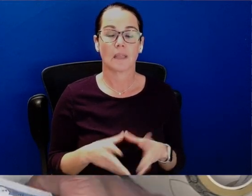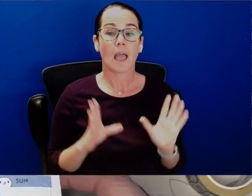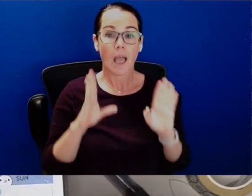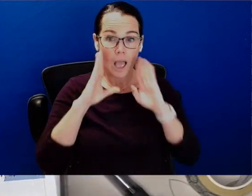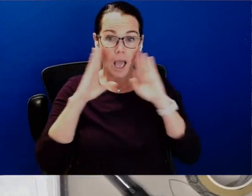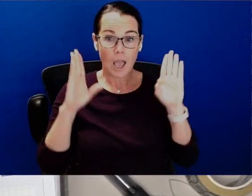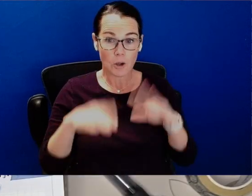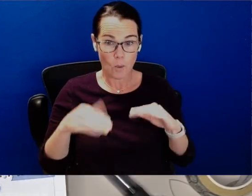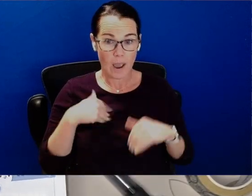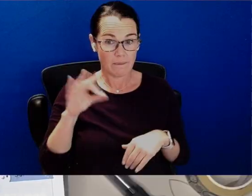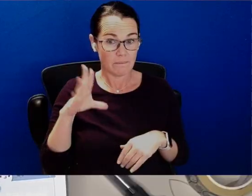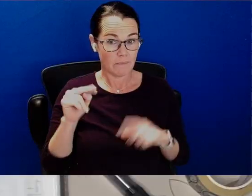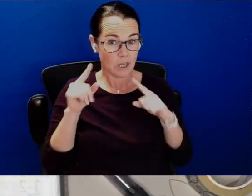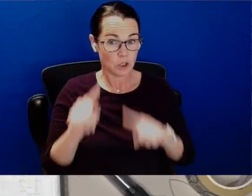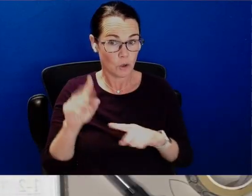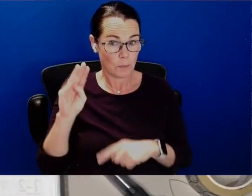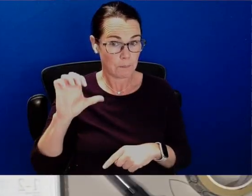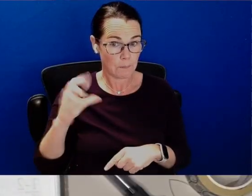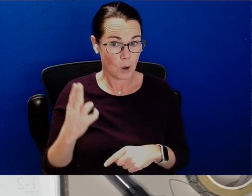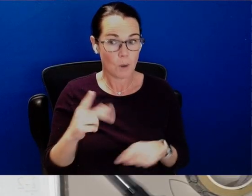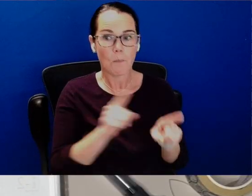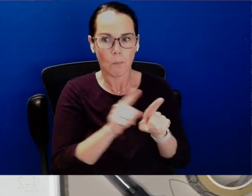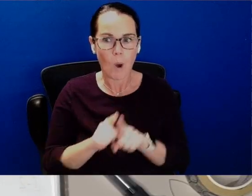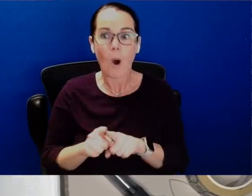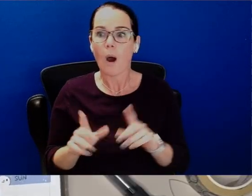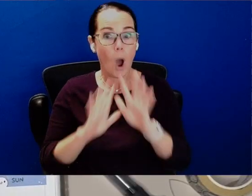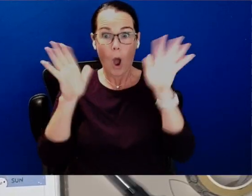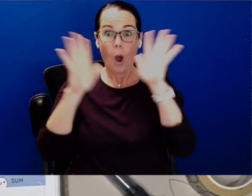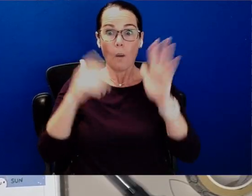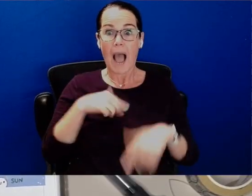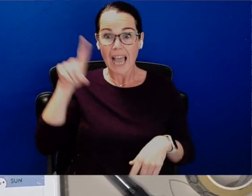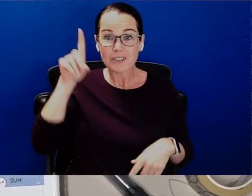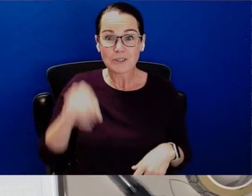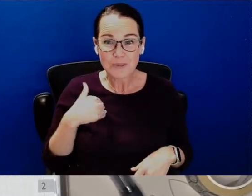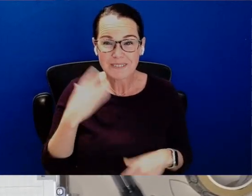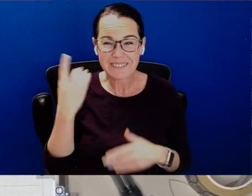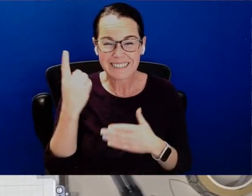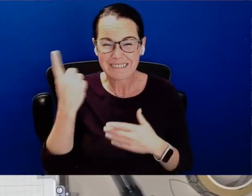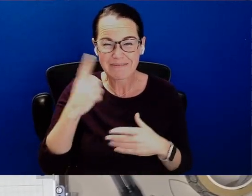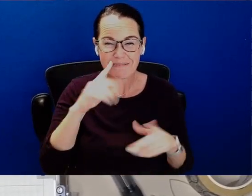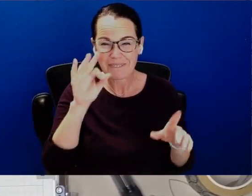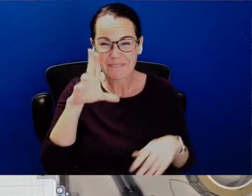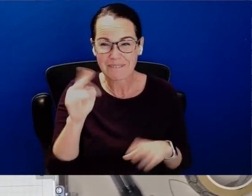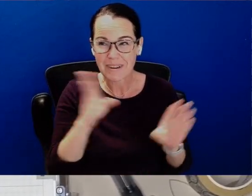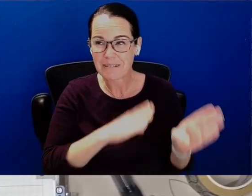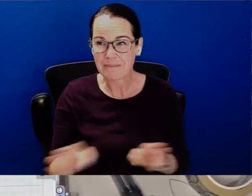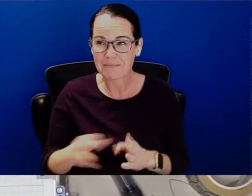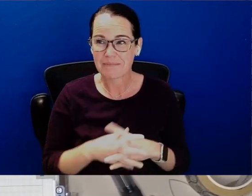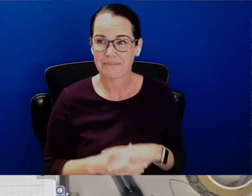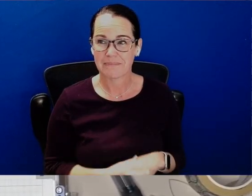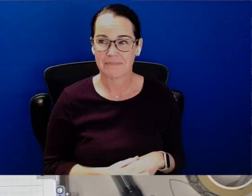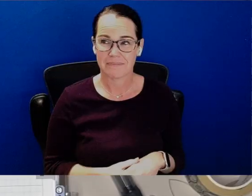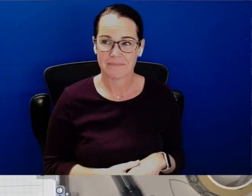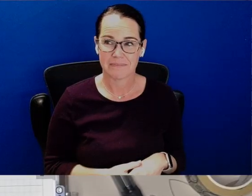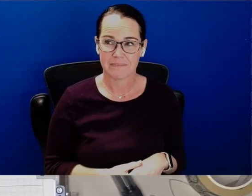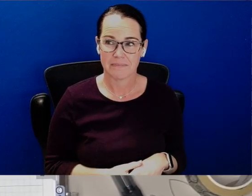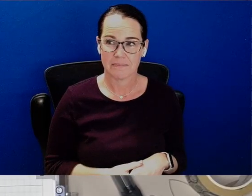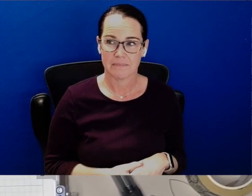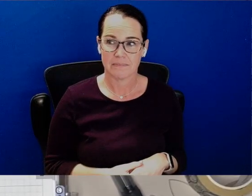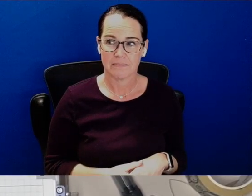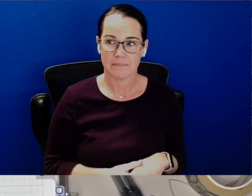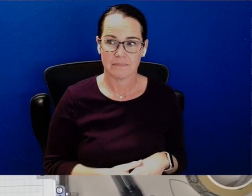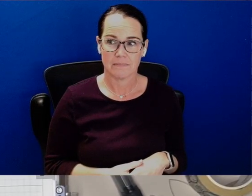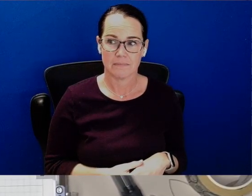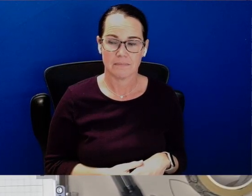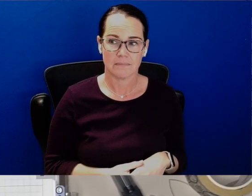I know that I've got fun plans in March, but I can also have, oh, I do have something fun planned. I don't know what I was thinking.